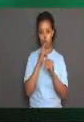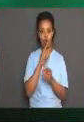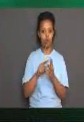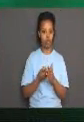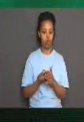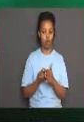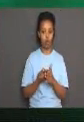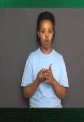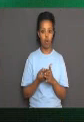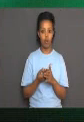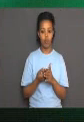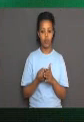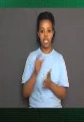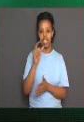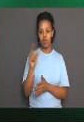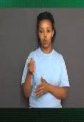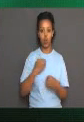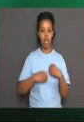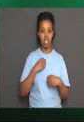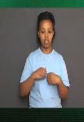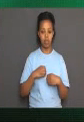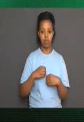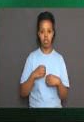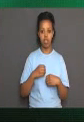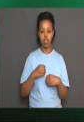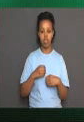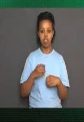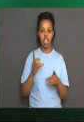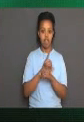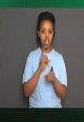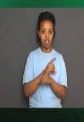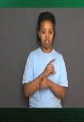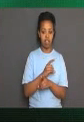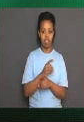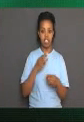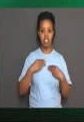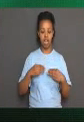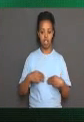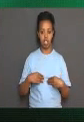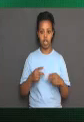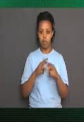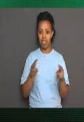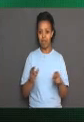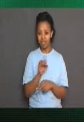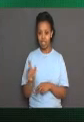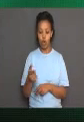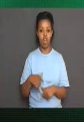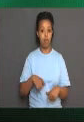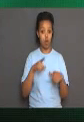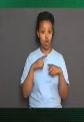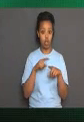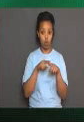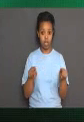Although some organisms have anatomical structures that are very much alike,